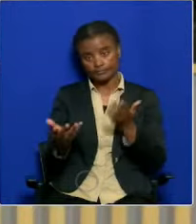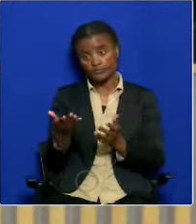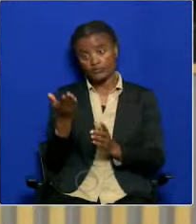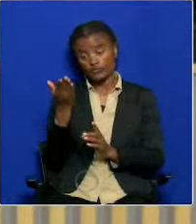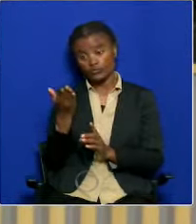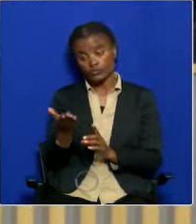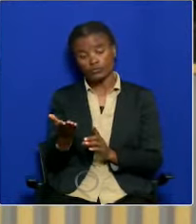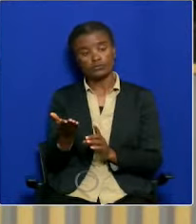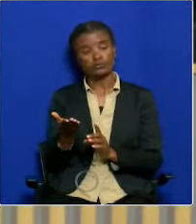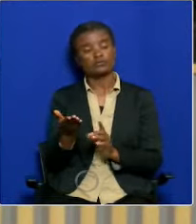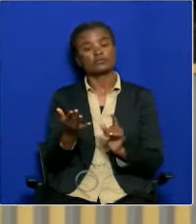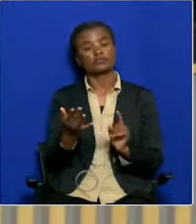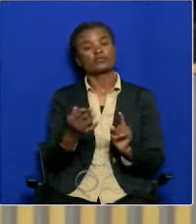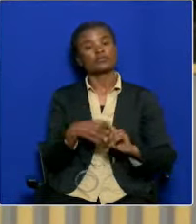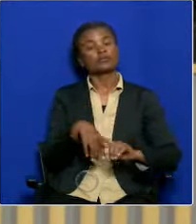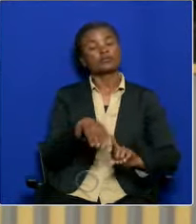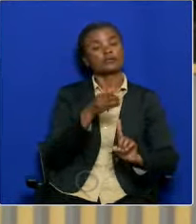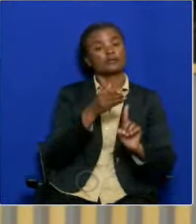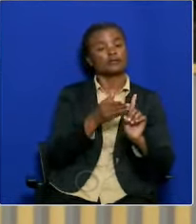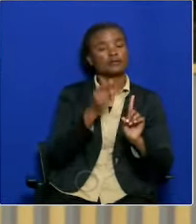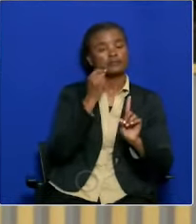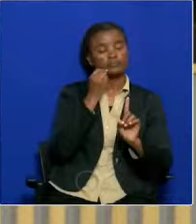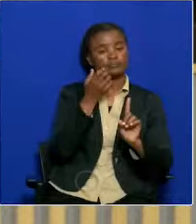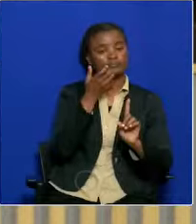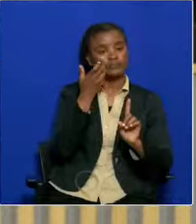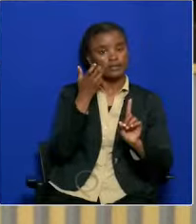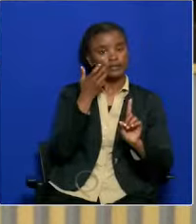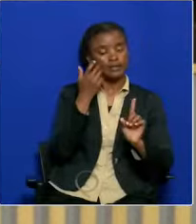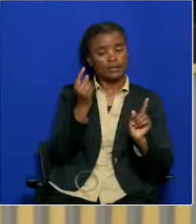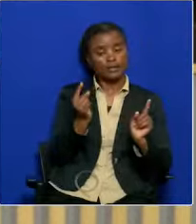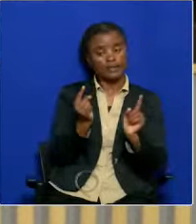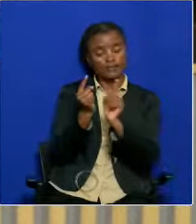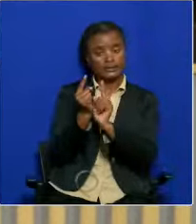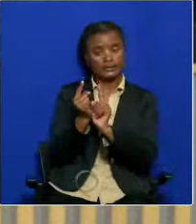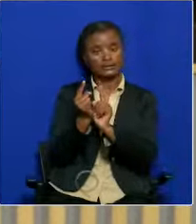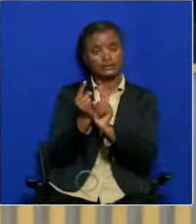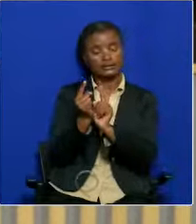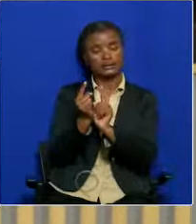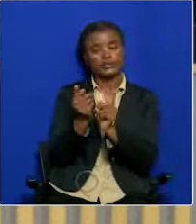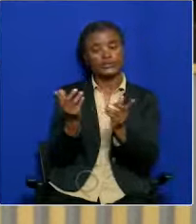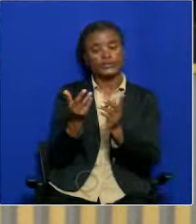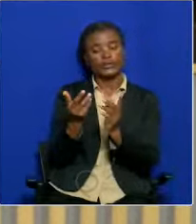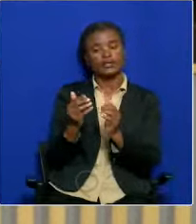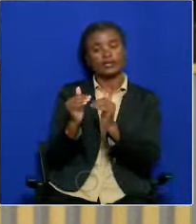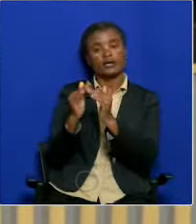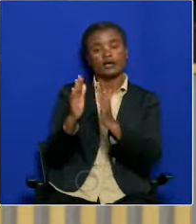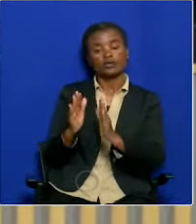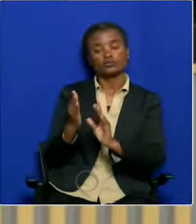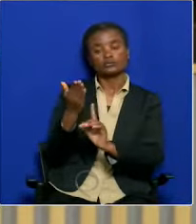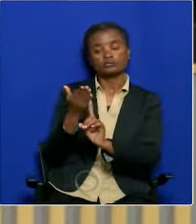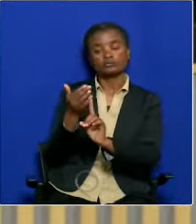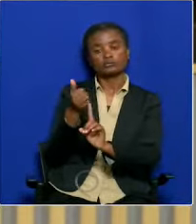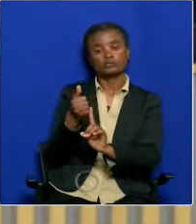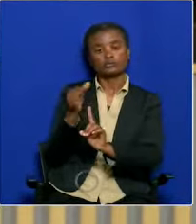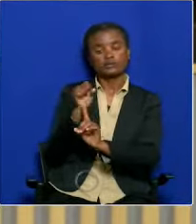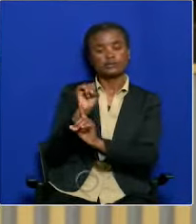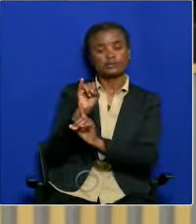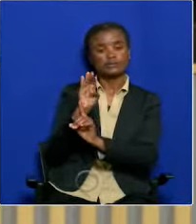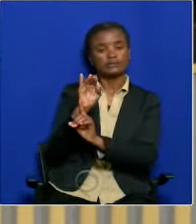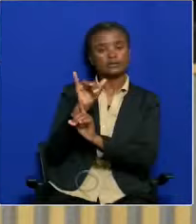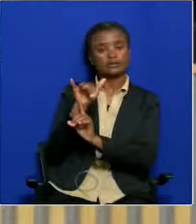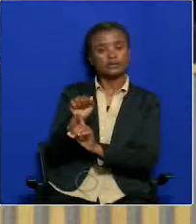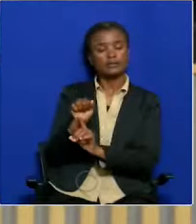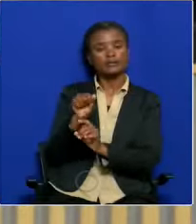at General Sibia's house on the 14th of September, if I'm not misrepresenting your evidence, I